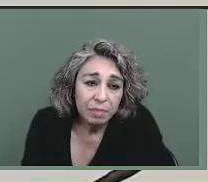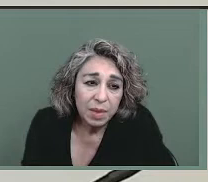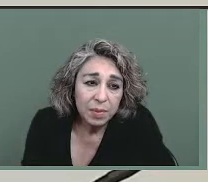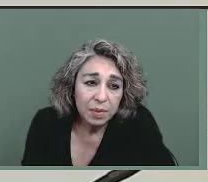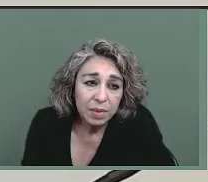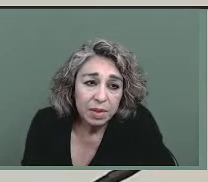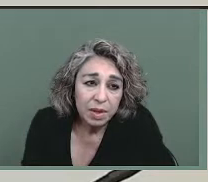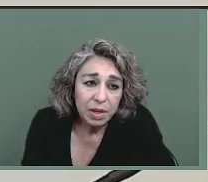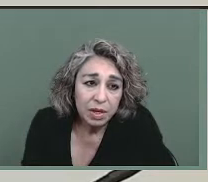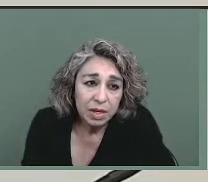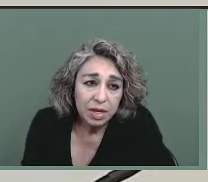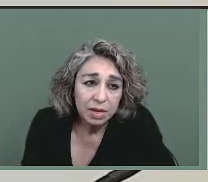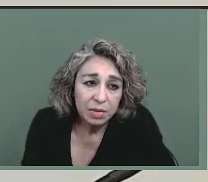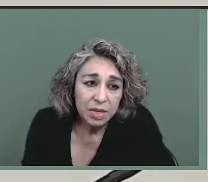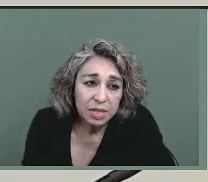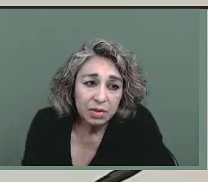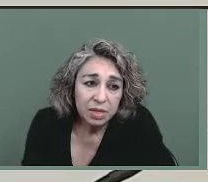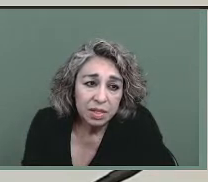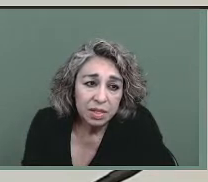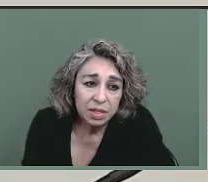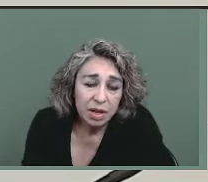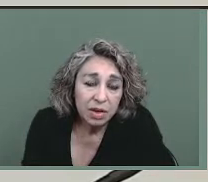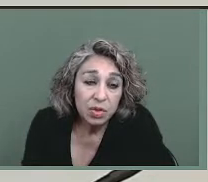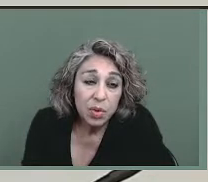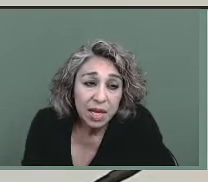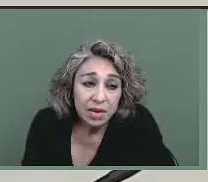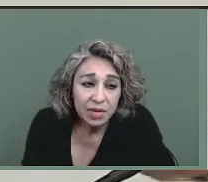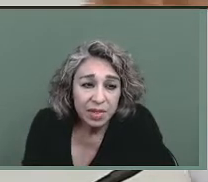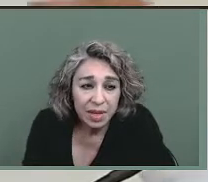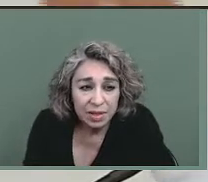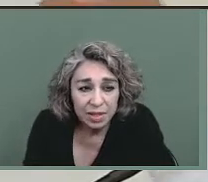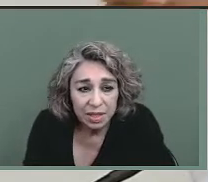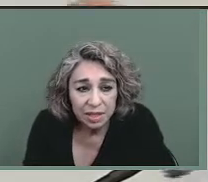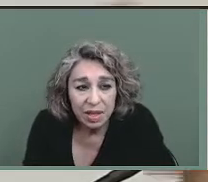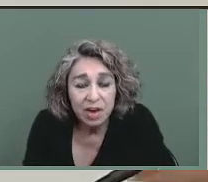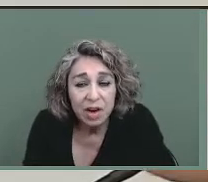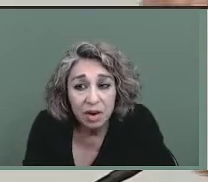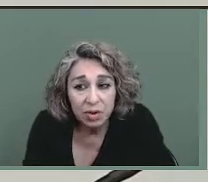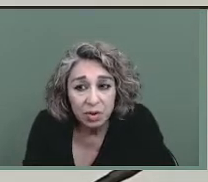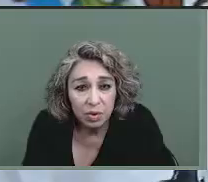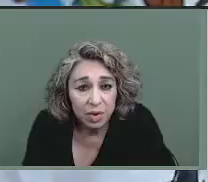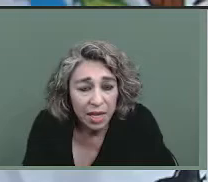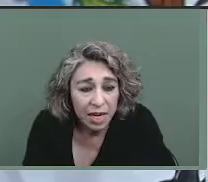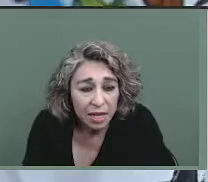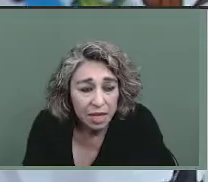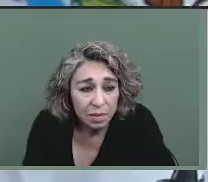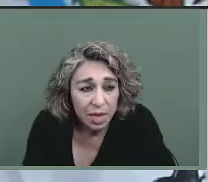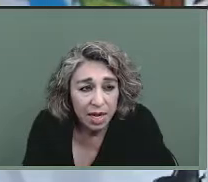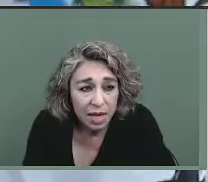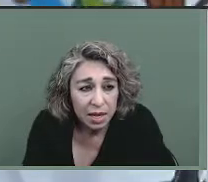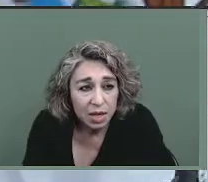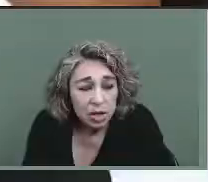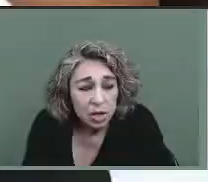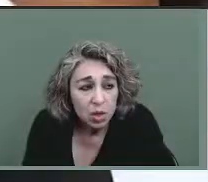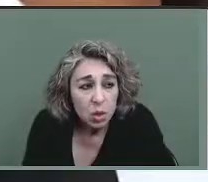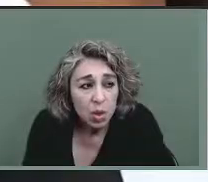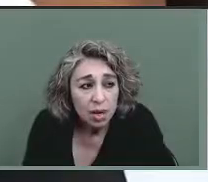of people with little resources, are 300,000 that are now getting that money,